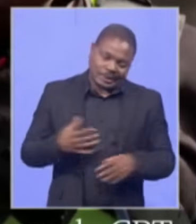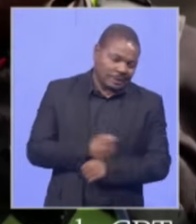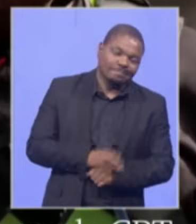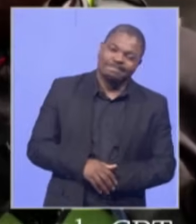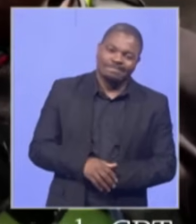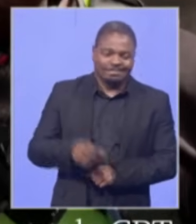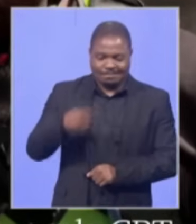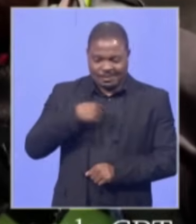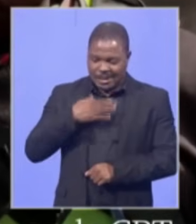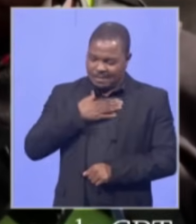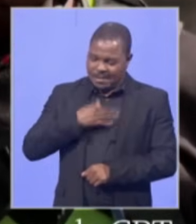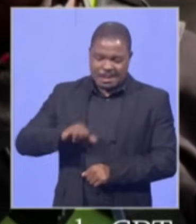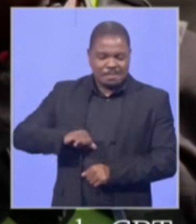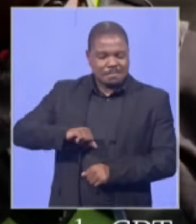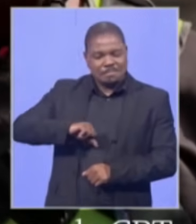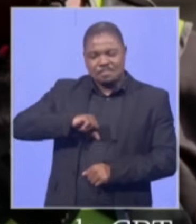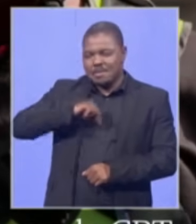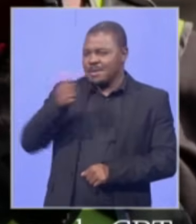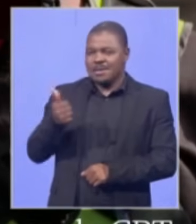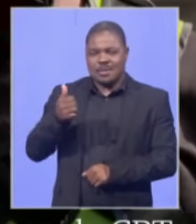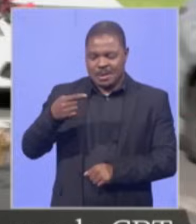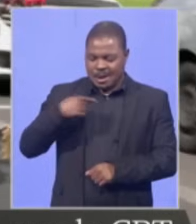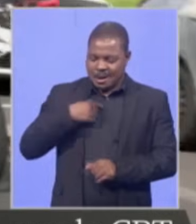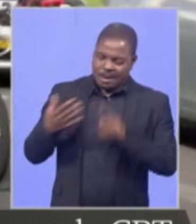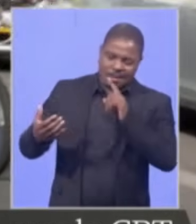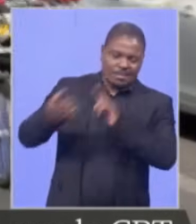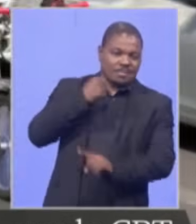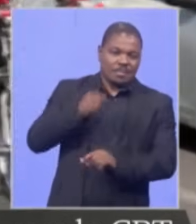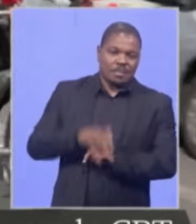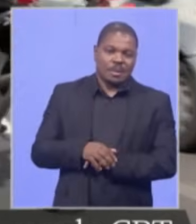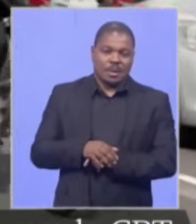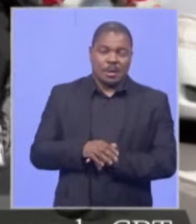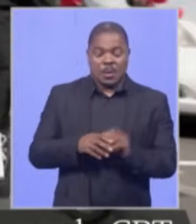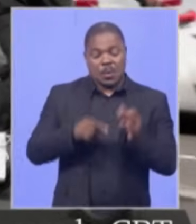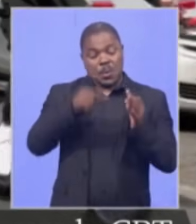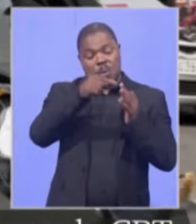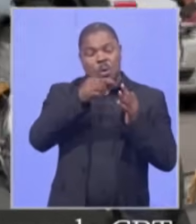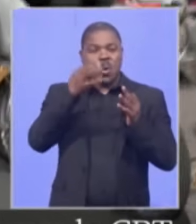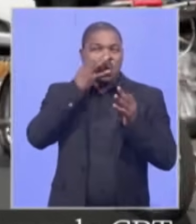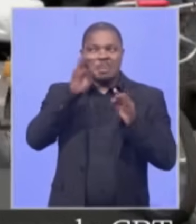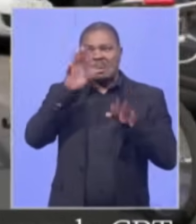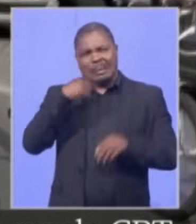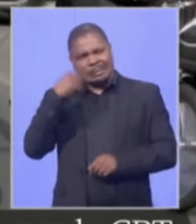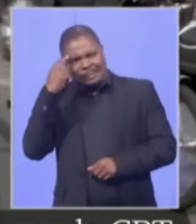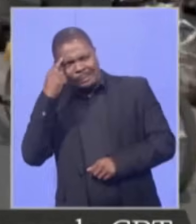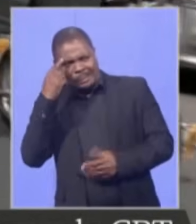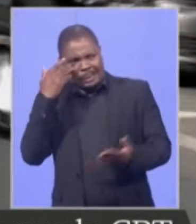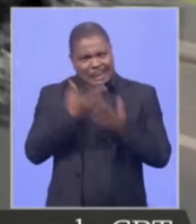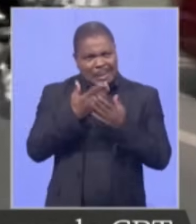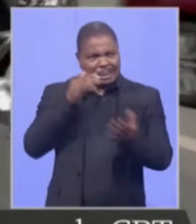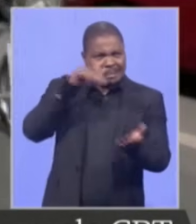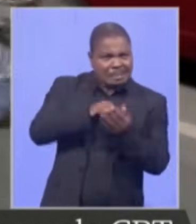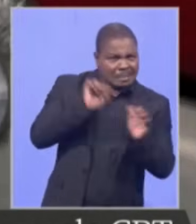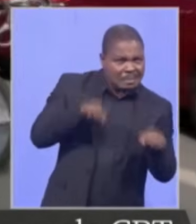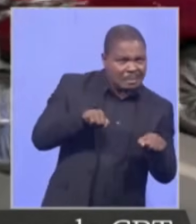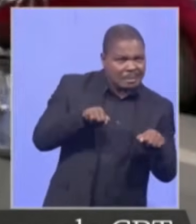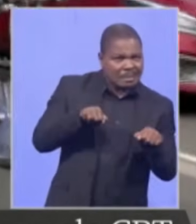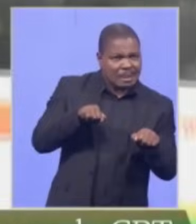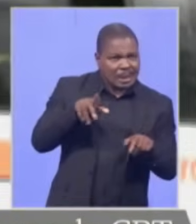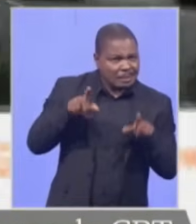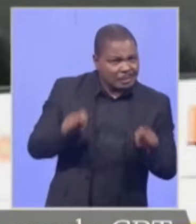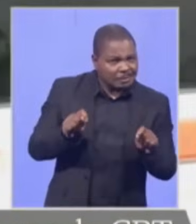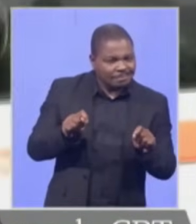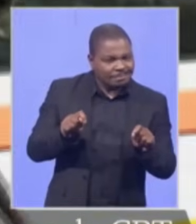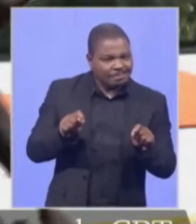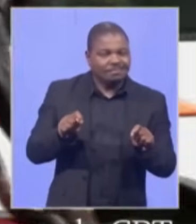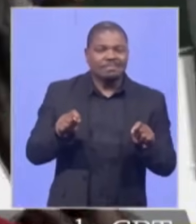I'm so proud of what I did here. Matlakwane o re batho ba be ba belaela gore ba tla fihla ka Cape Town.